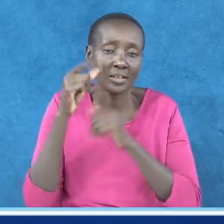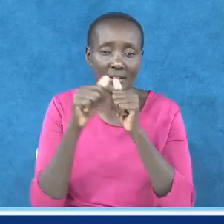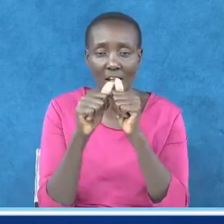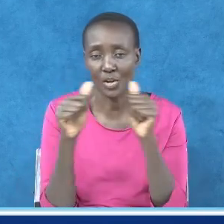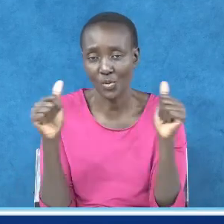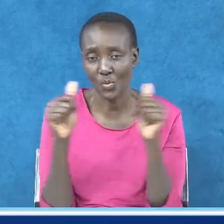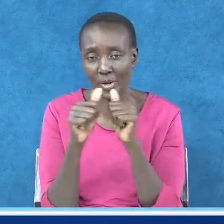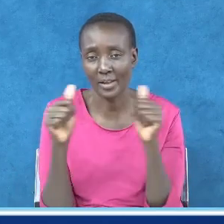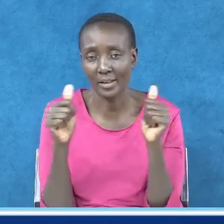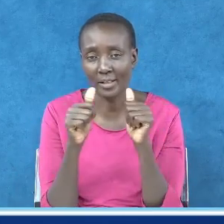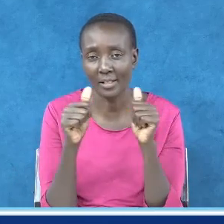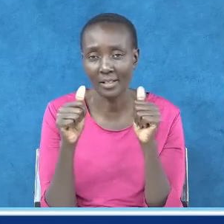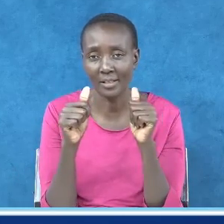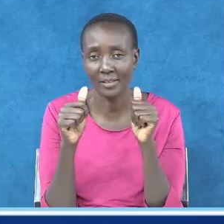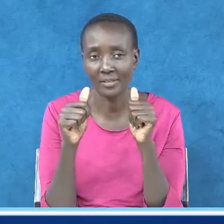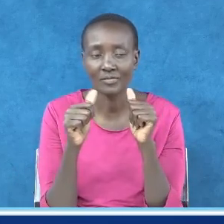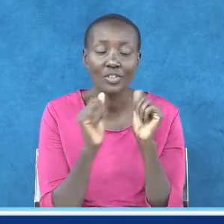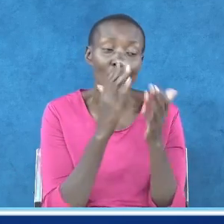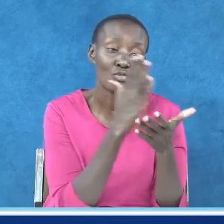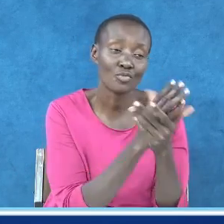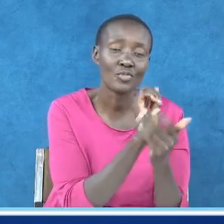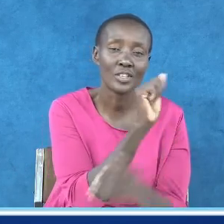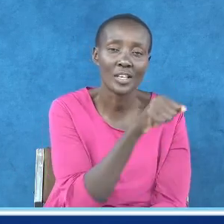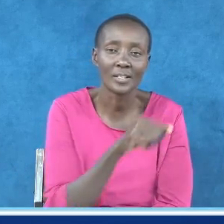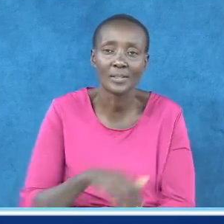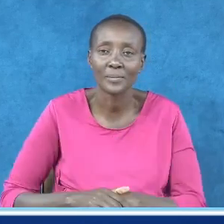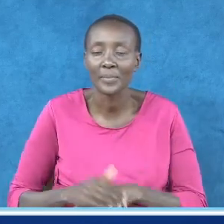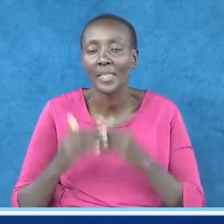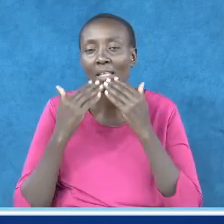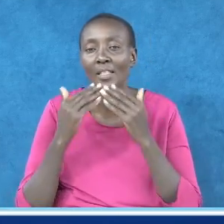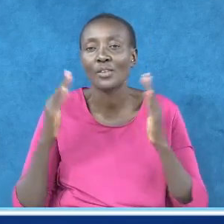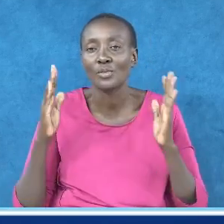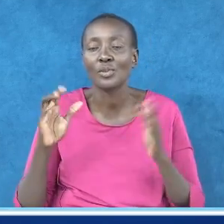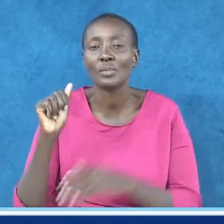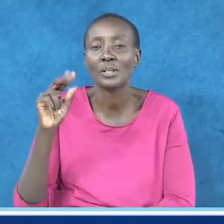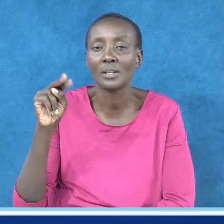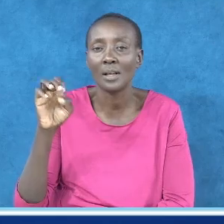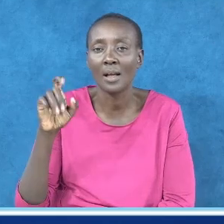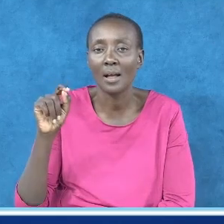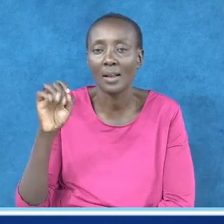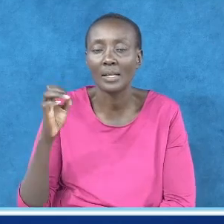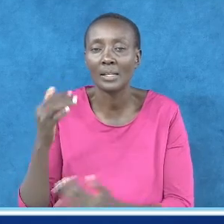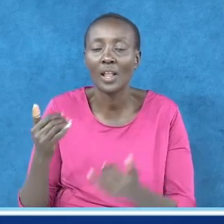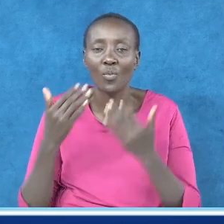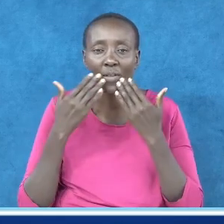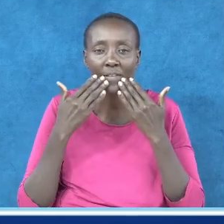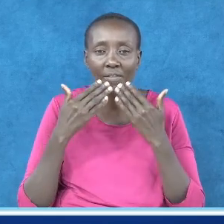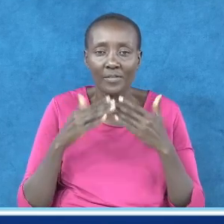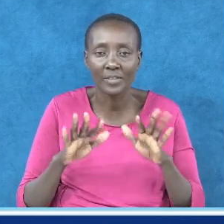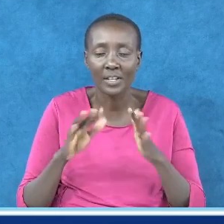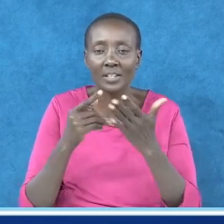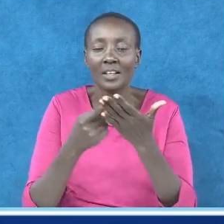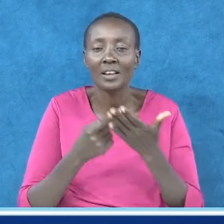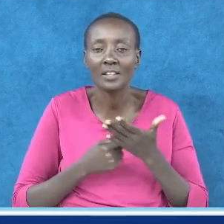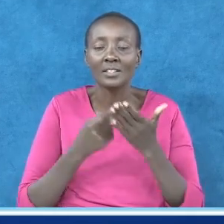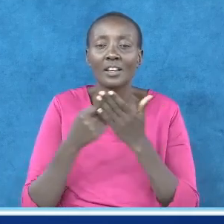to the very beat, to the end of it. Yeah. And thank you so much, Annette. That is where we conclude the